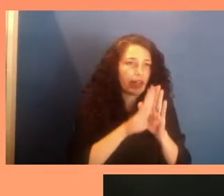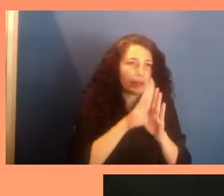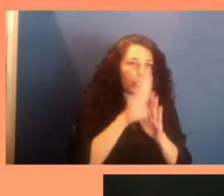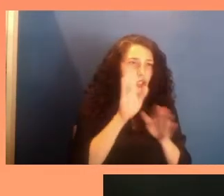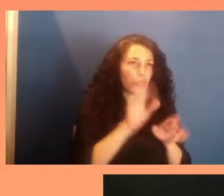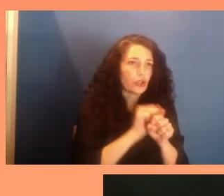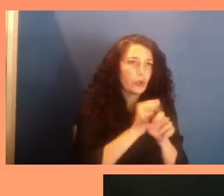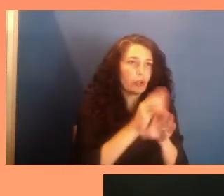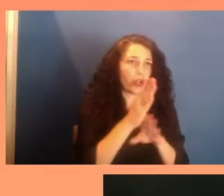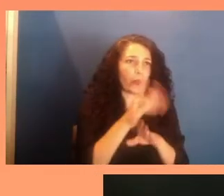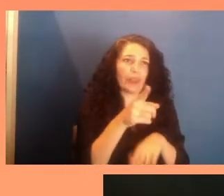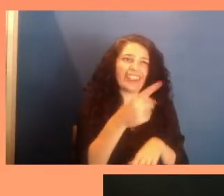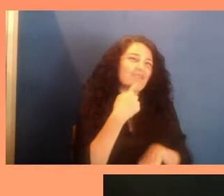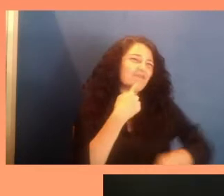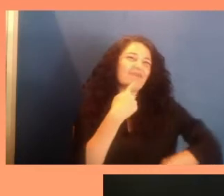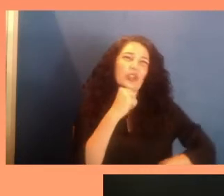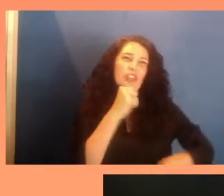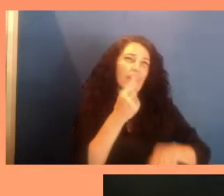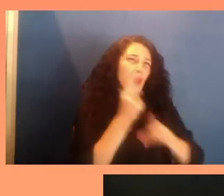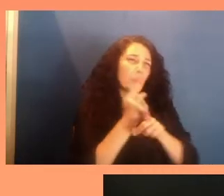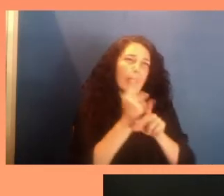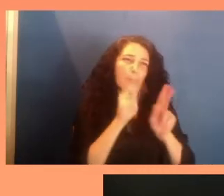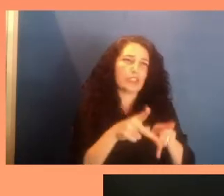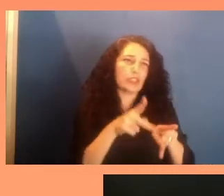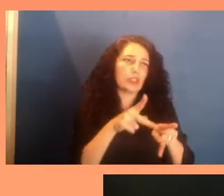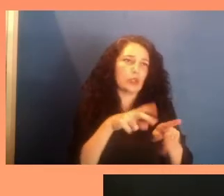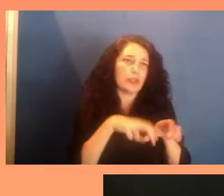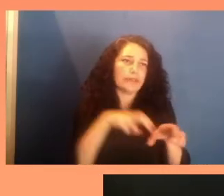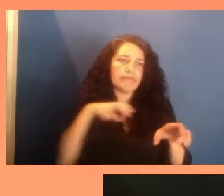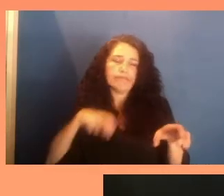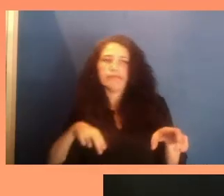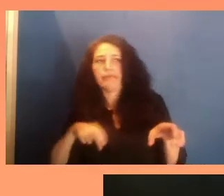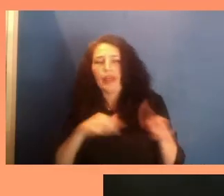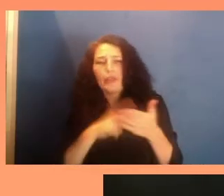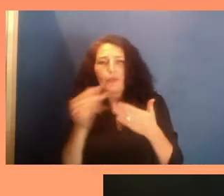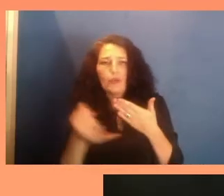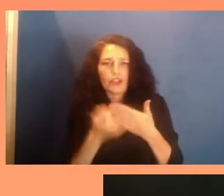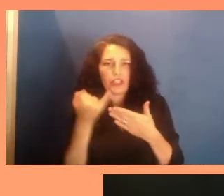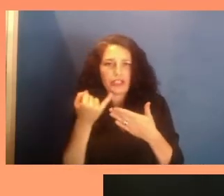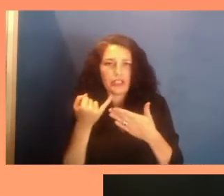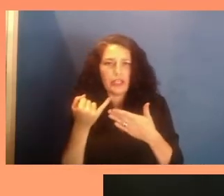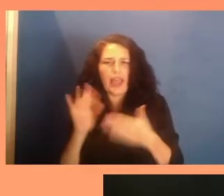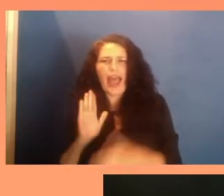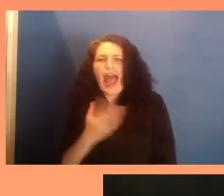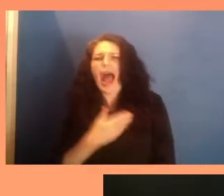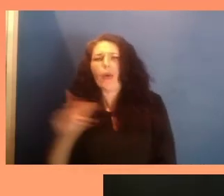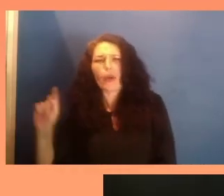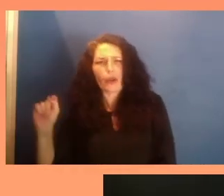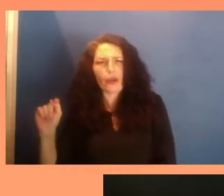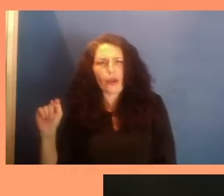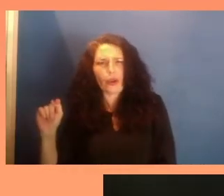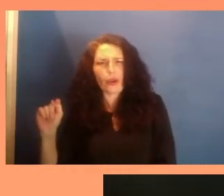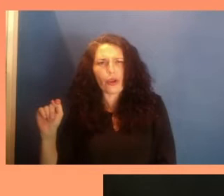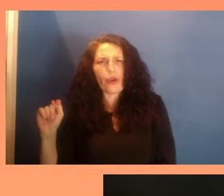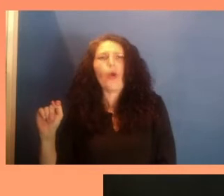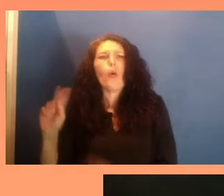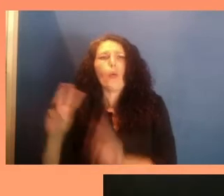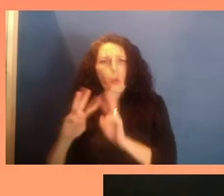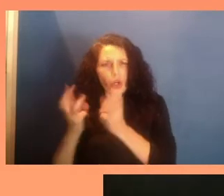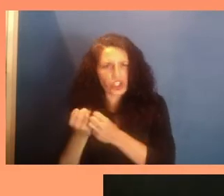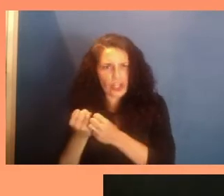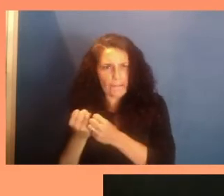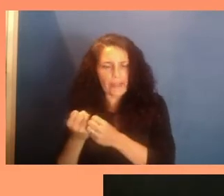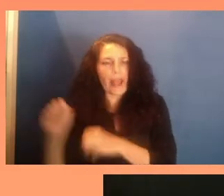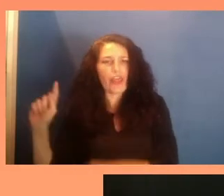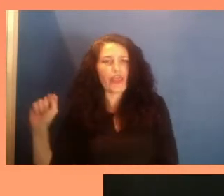film? So, ultimately, I think what we want to present on Thursday, and our workshop is going to be Thursday at 9